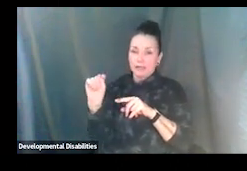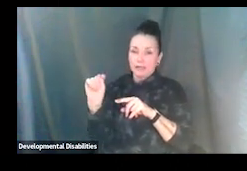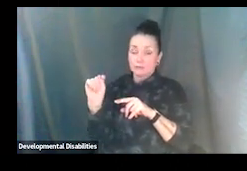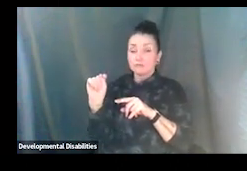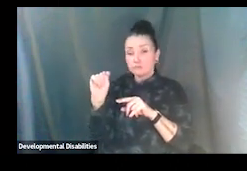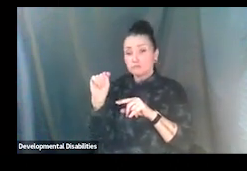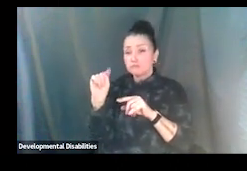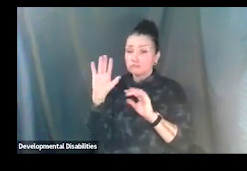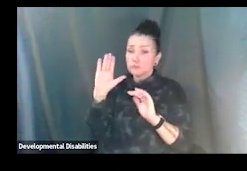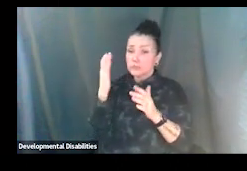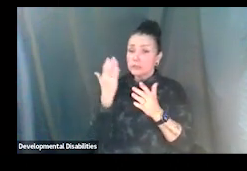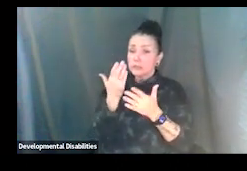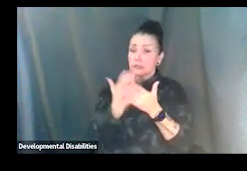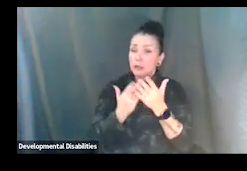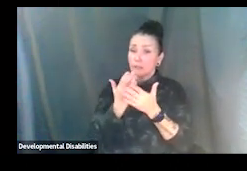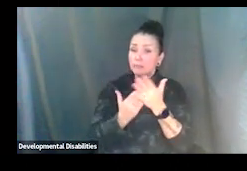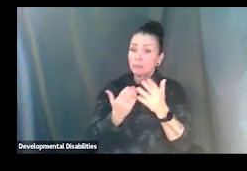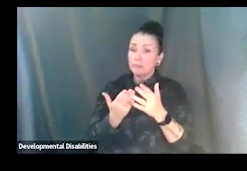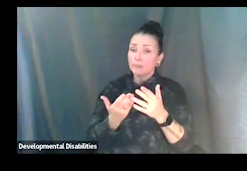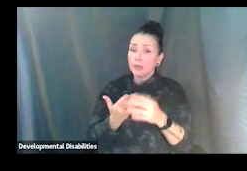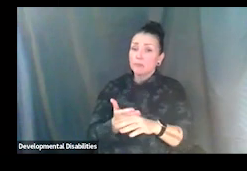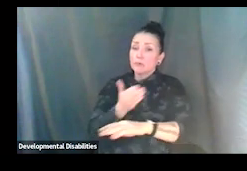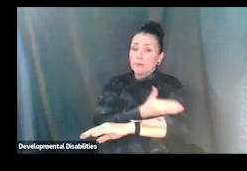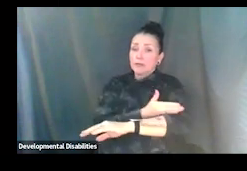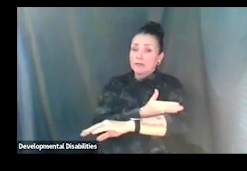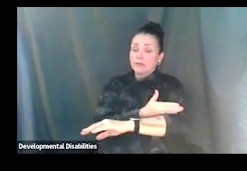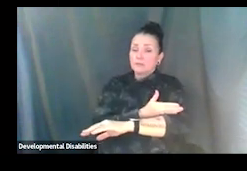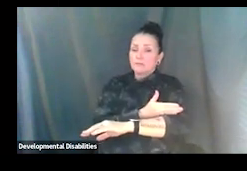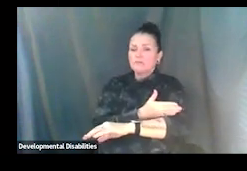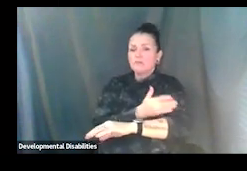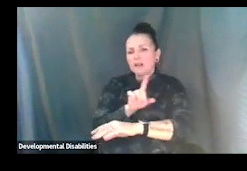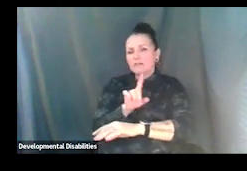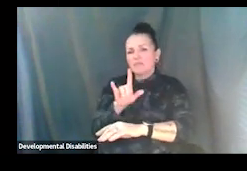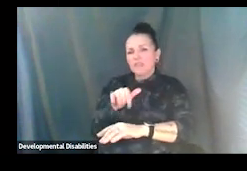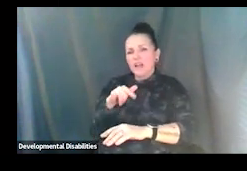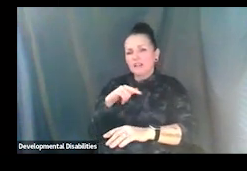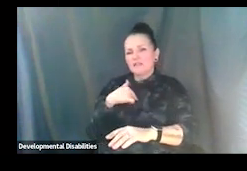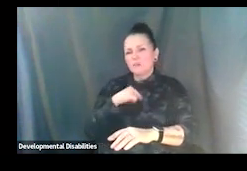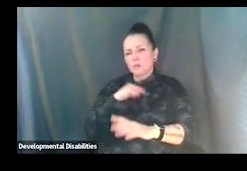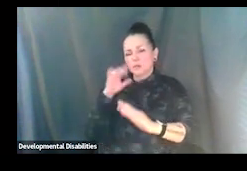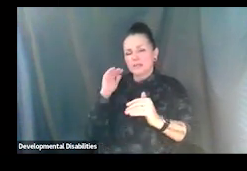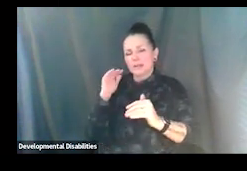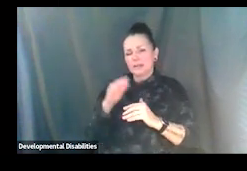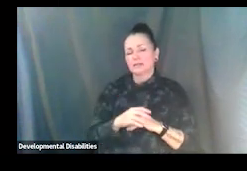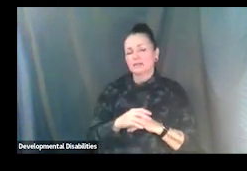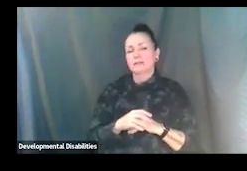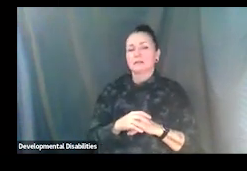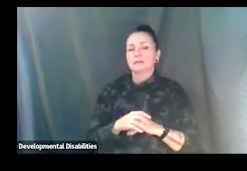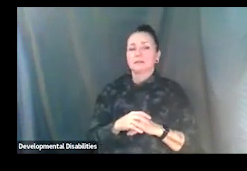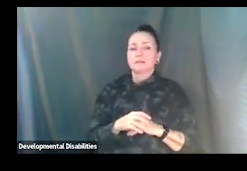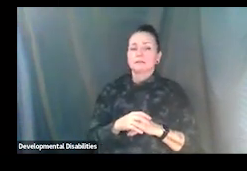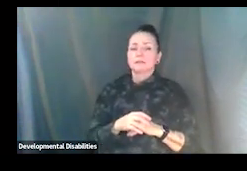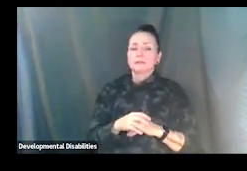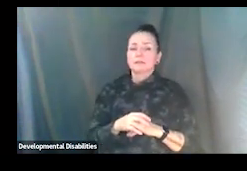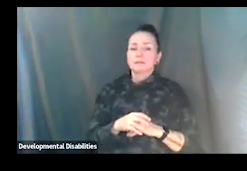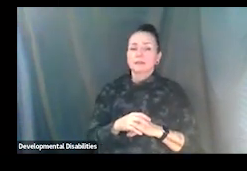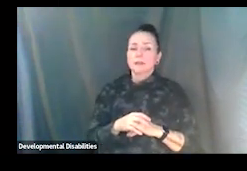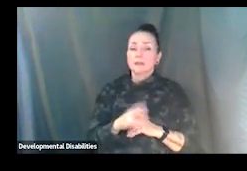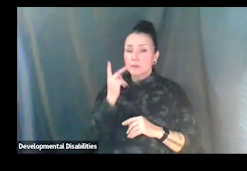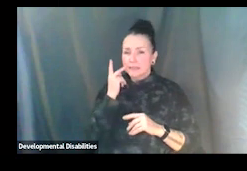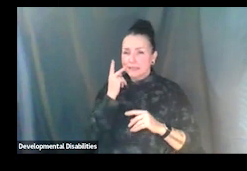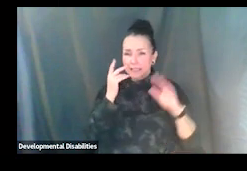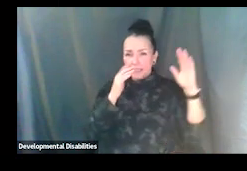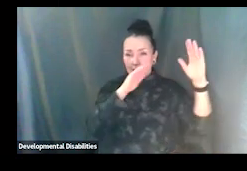at all, which is good to see, but what we would expect. The other two groups, so there's, and they sort of overlap at the end